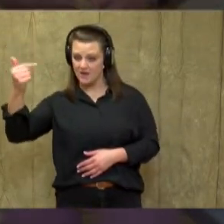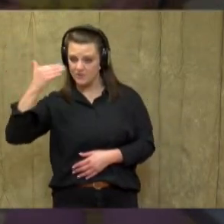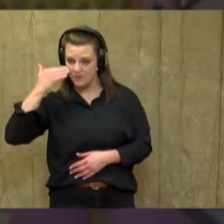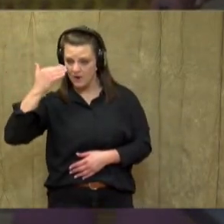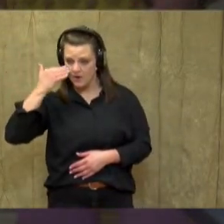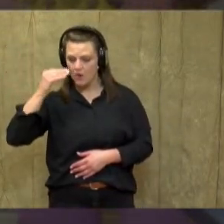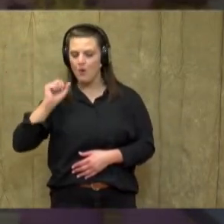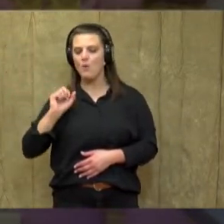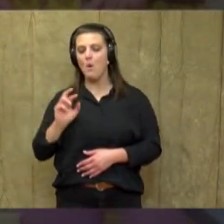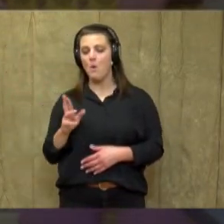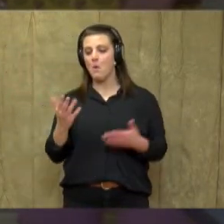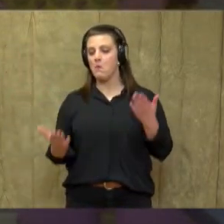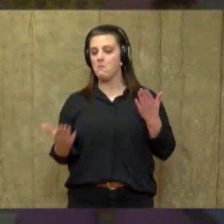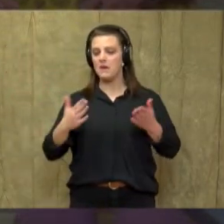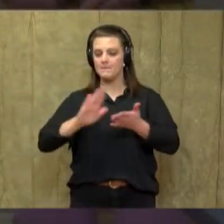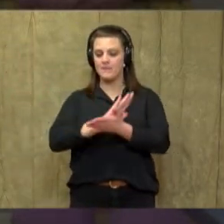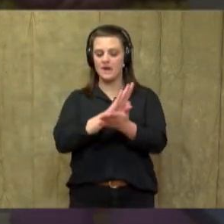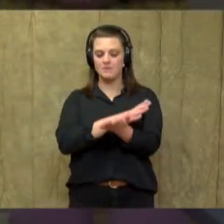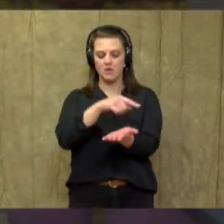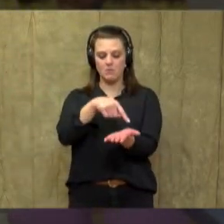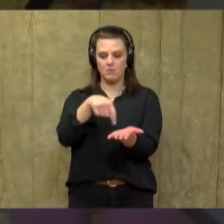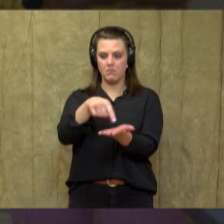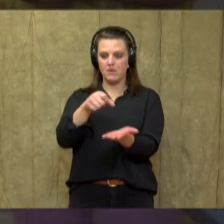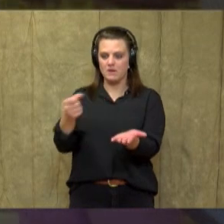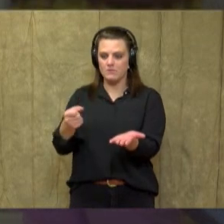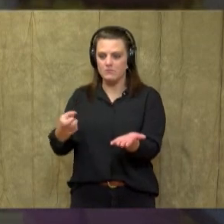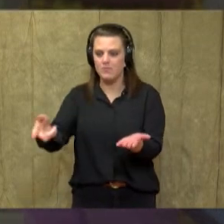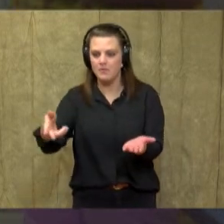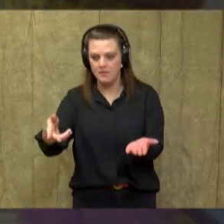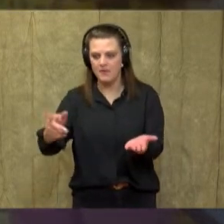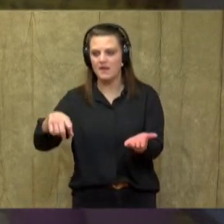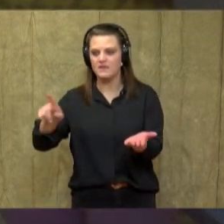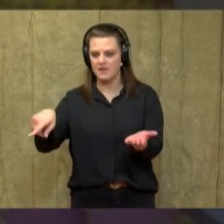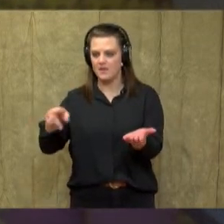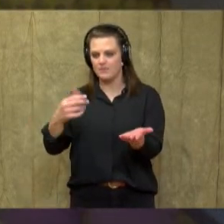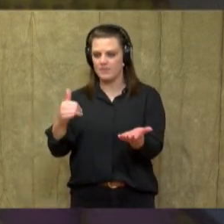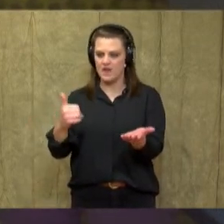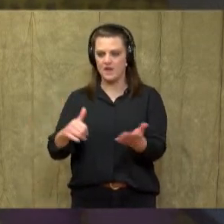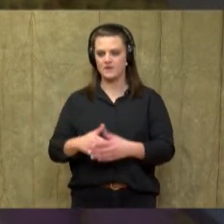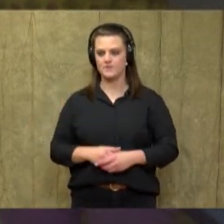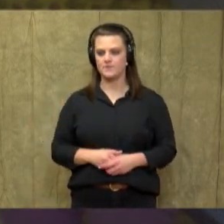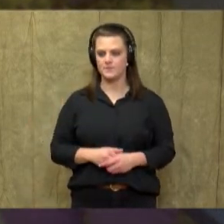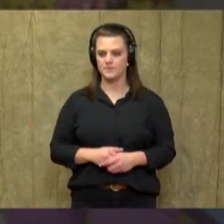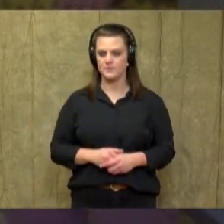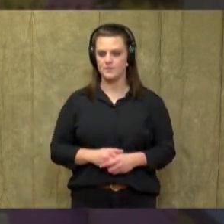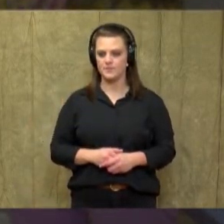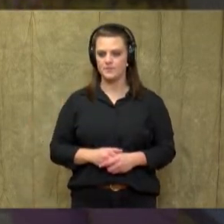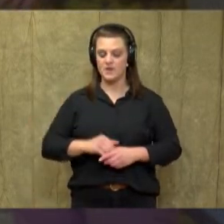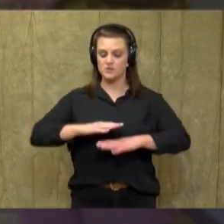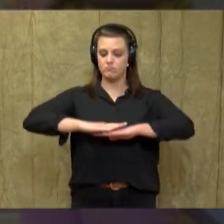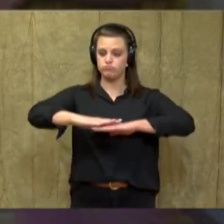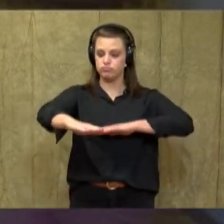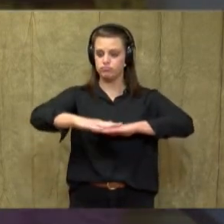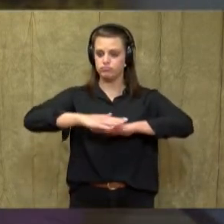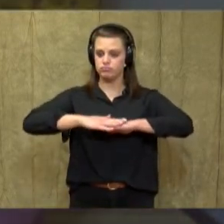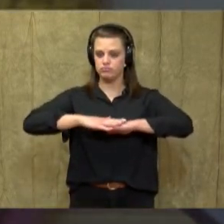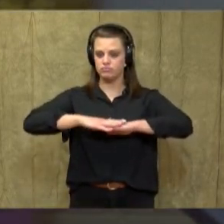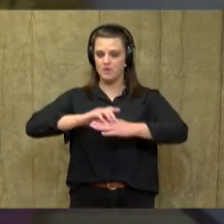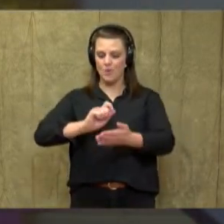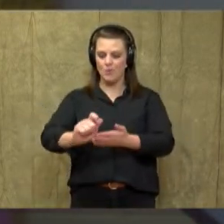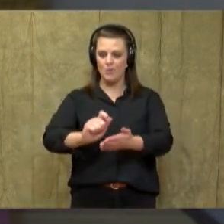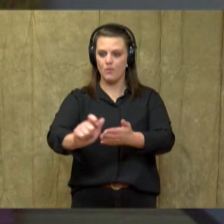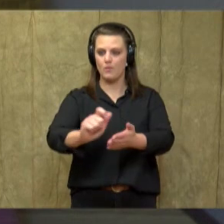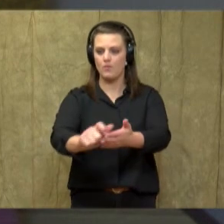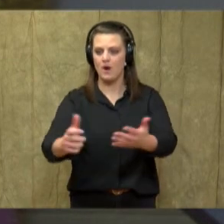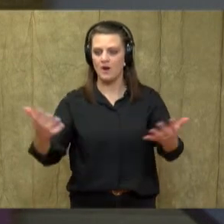little hopscotch board on a sheet of paper and roll your dice. On your hopscotch board, all you need to do is you could write all